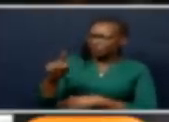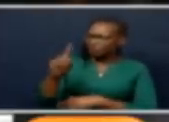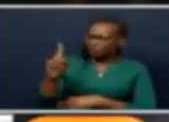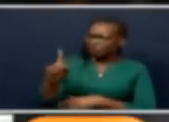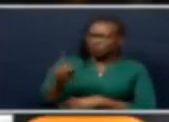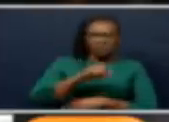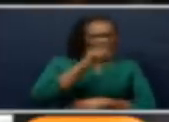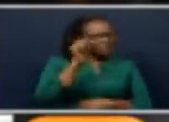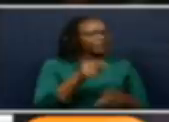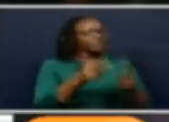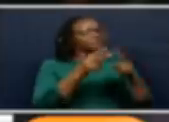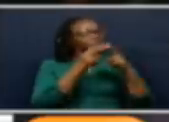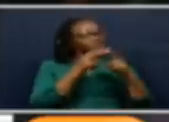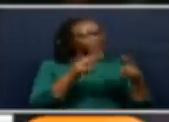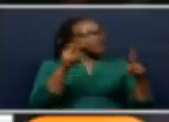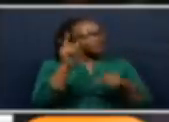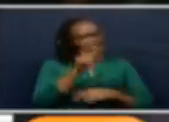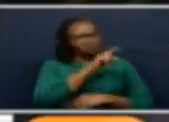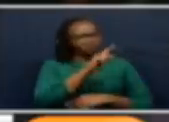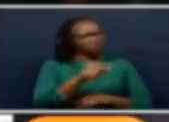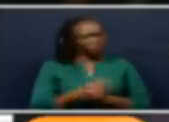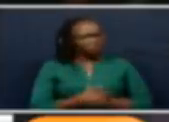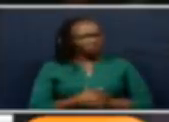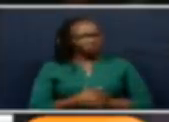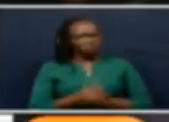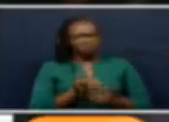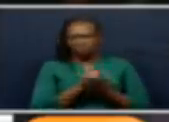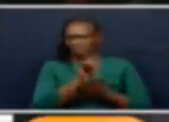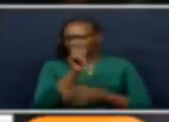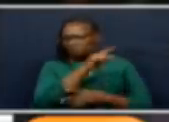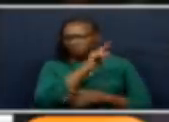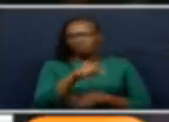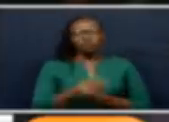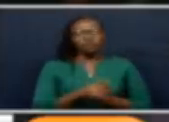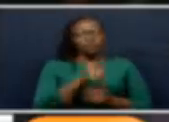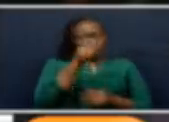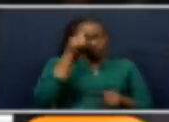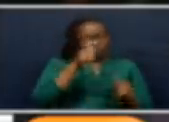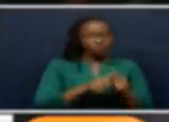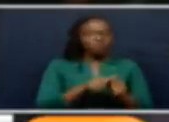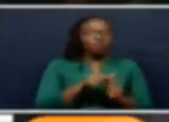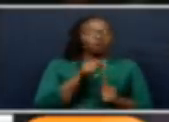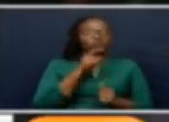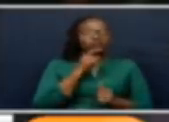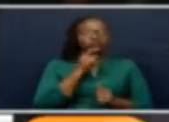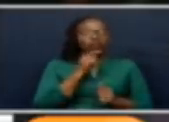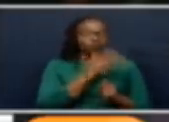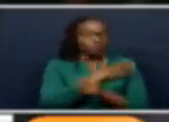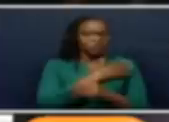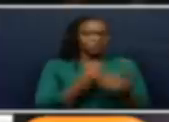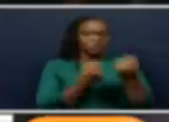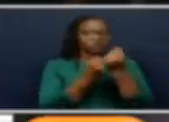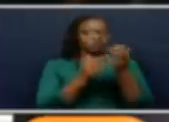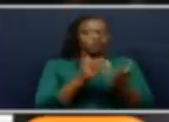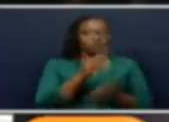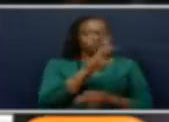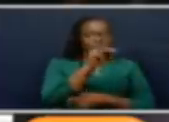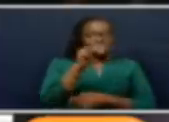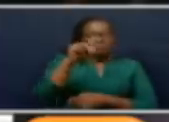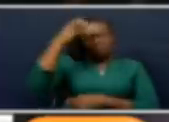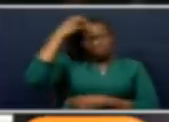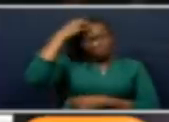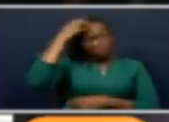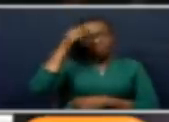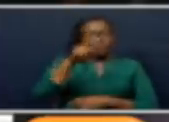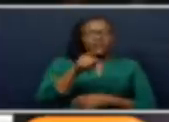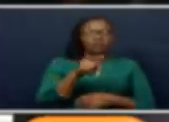in a modern society. Huh? Yeah, no, you don't do that. You remember Miguna another day? I don't know how many votes he garnered in Nairobi.